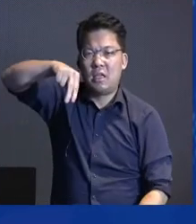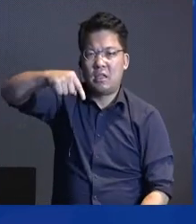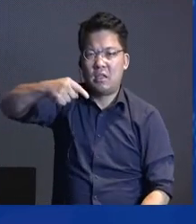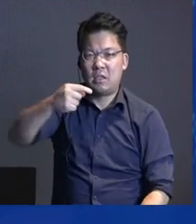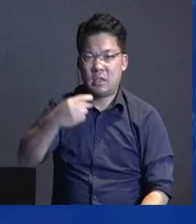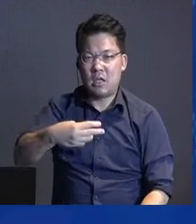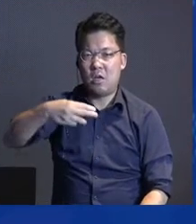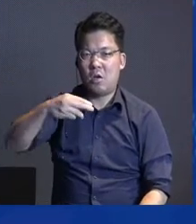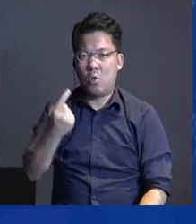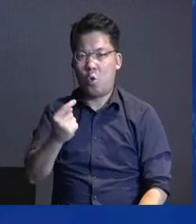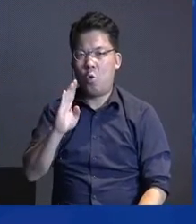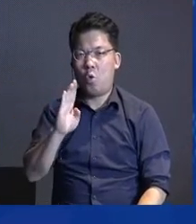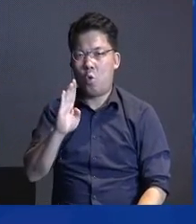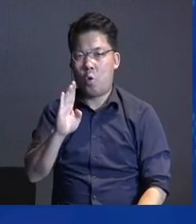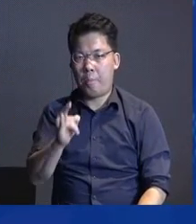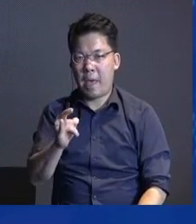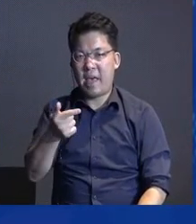has